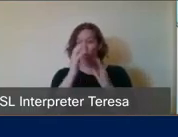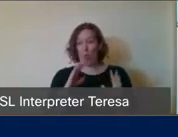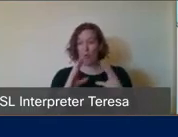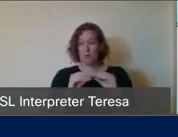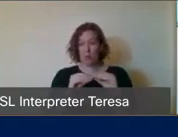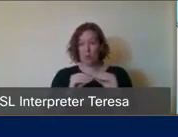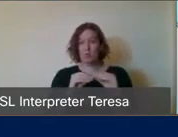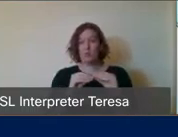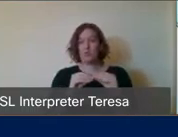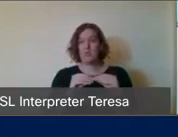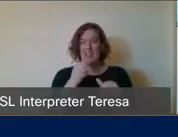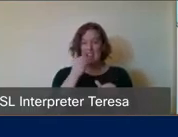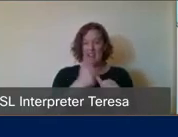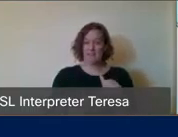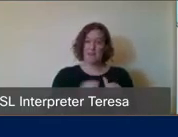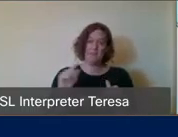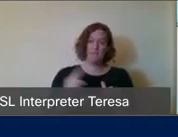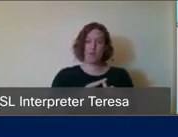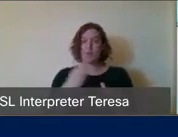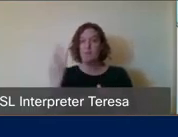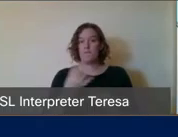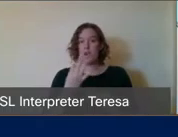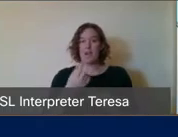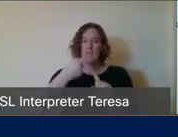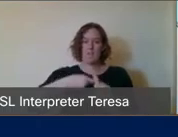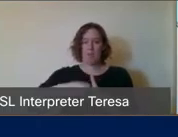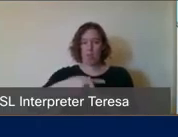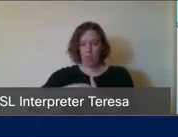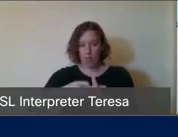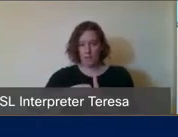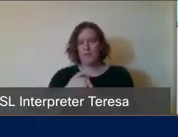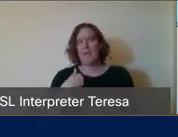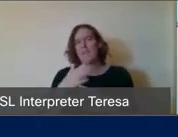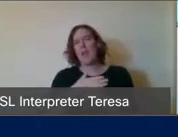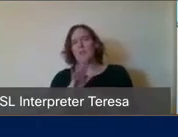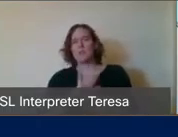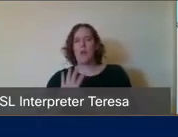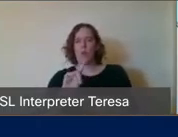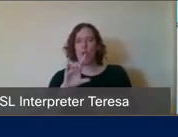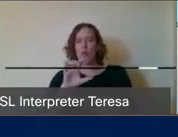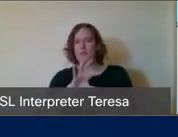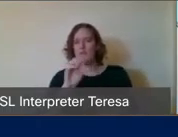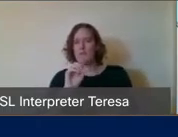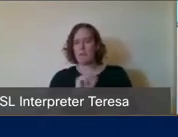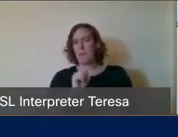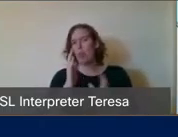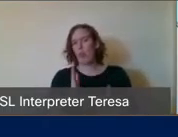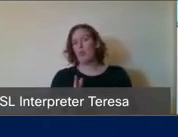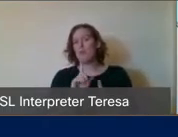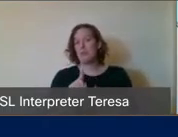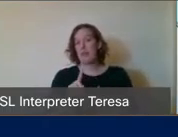every first Friday of the month, where we have an average of 150 employees